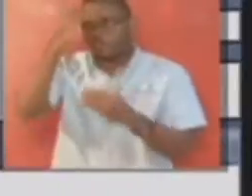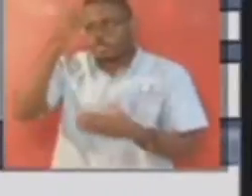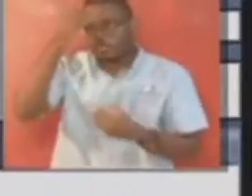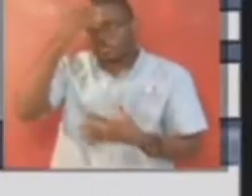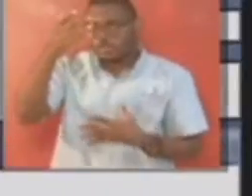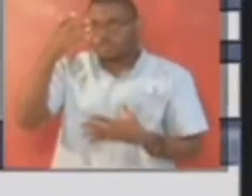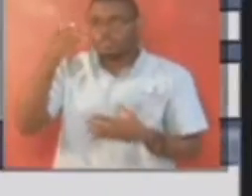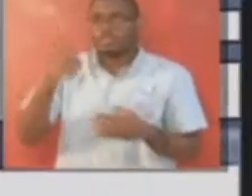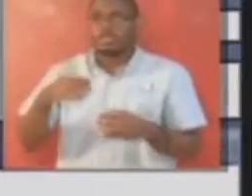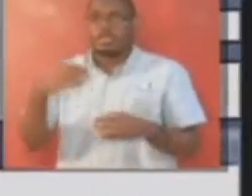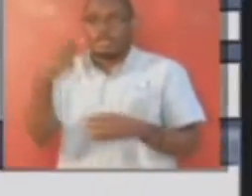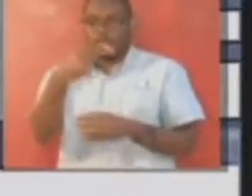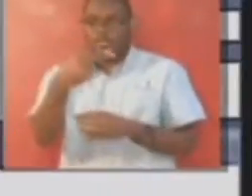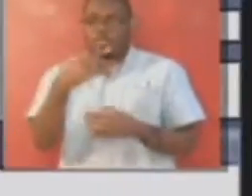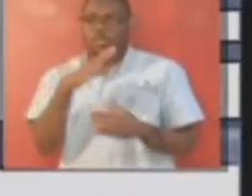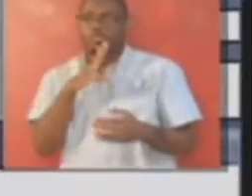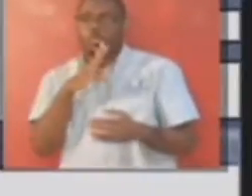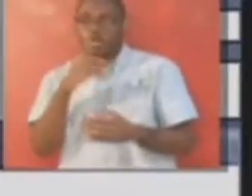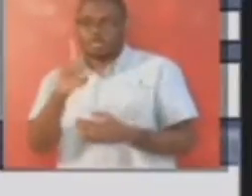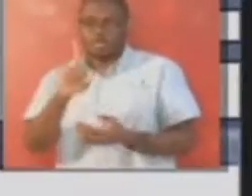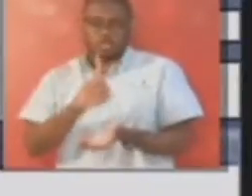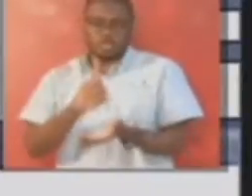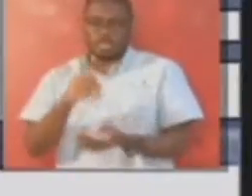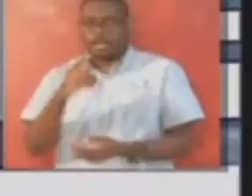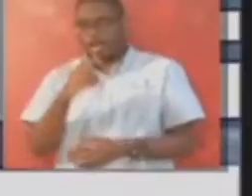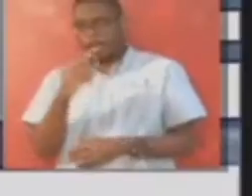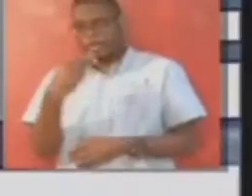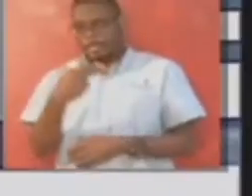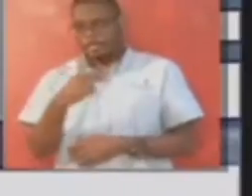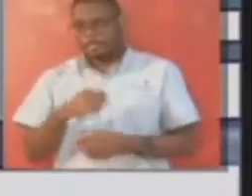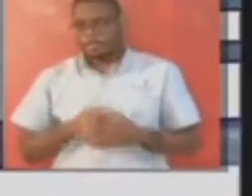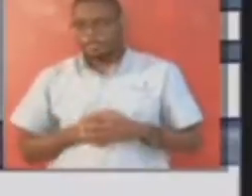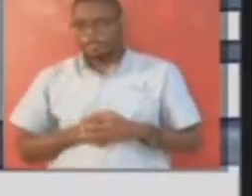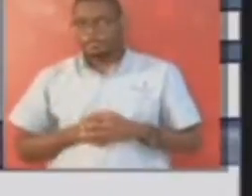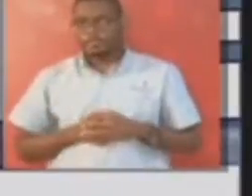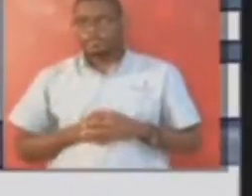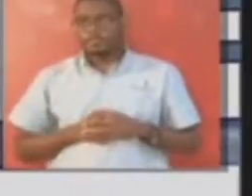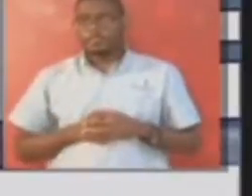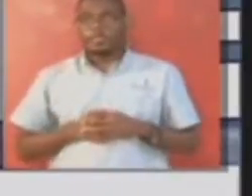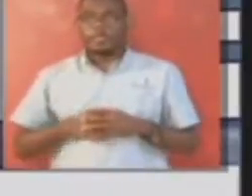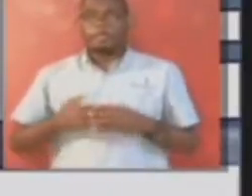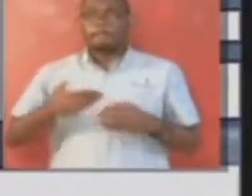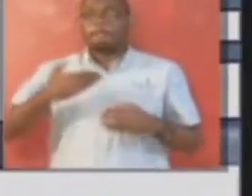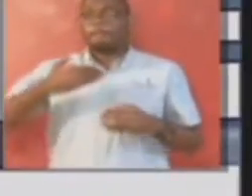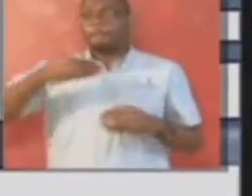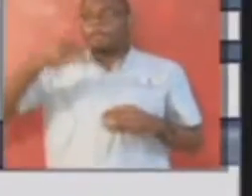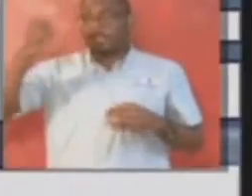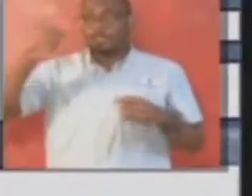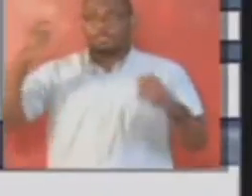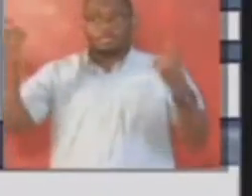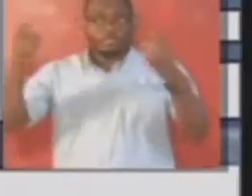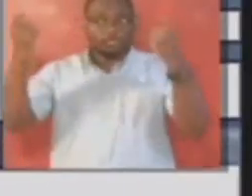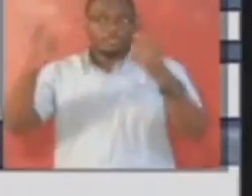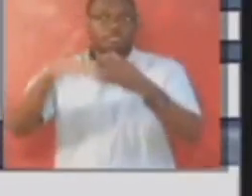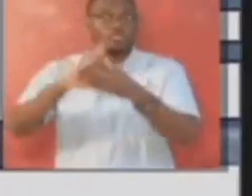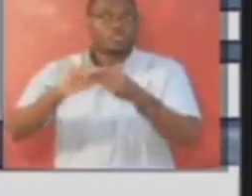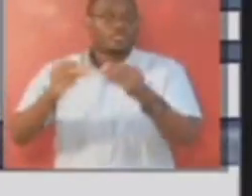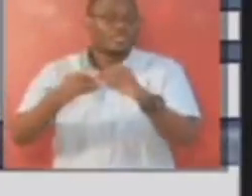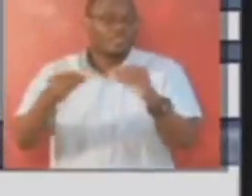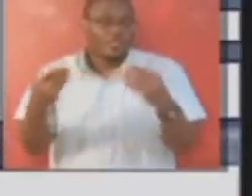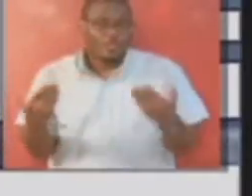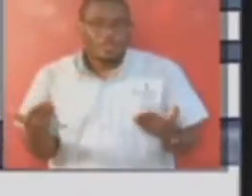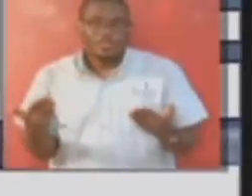for the question. And that's one of the things, the biggest success story actually, is the appreciation, especially for